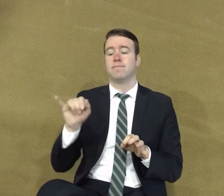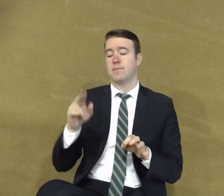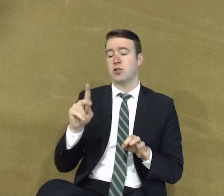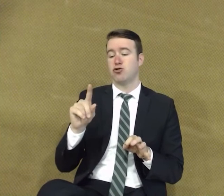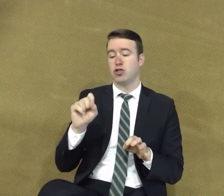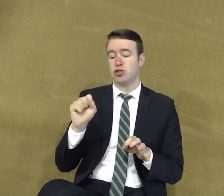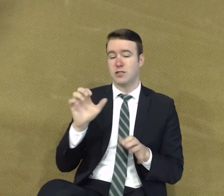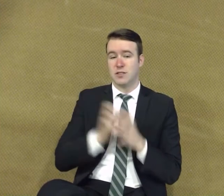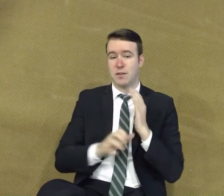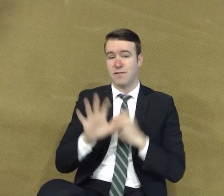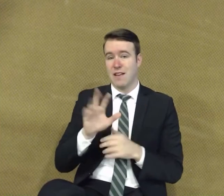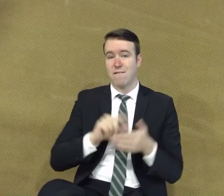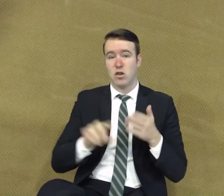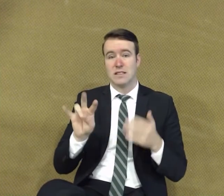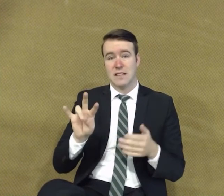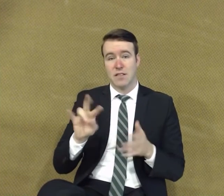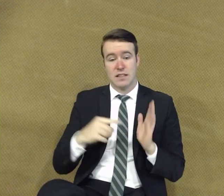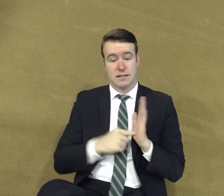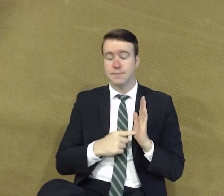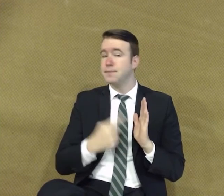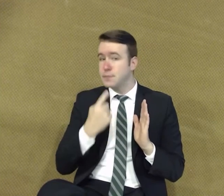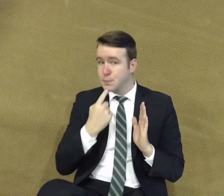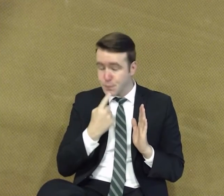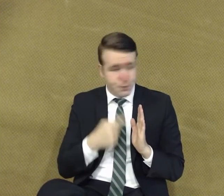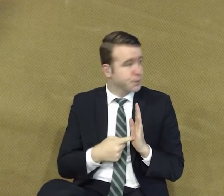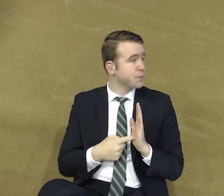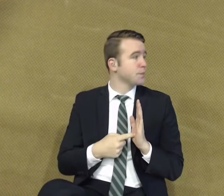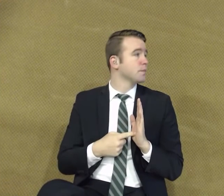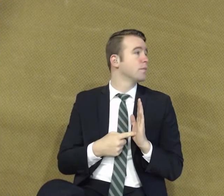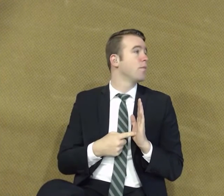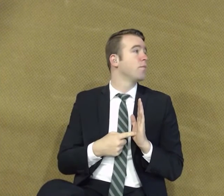Judges 5 and 7 reads like this: